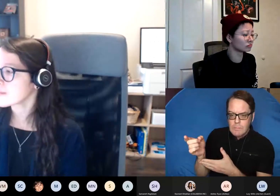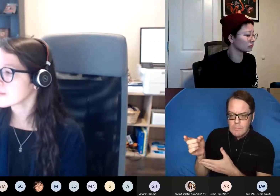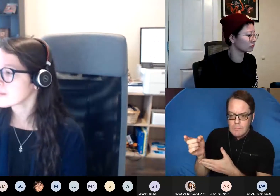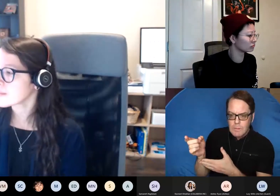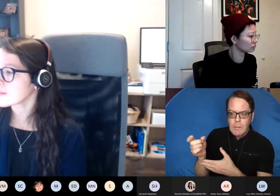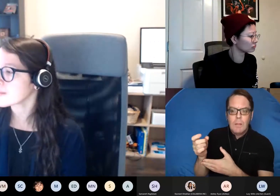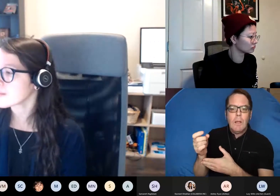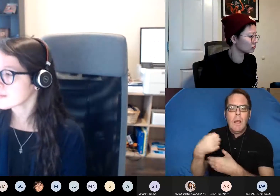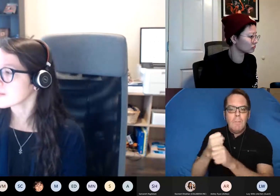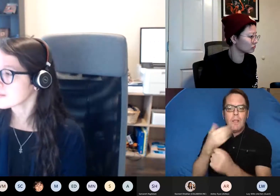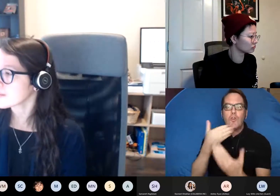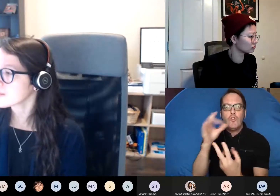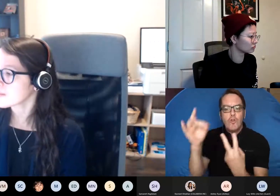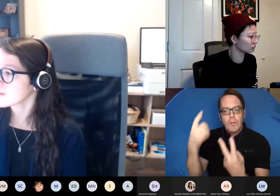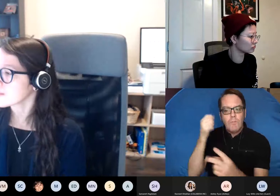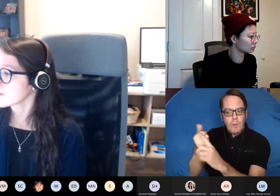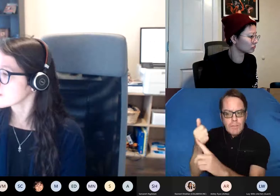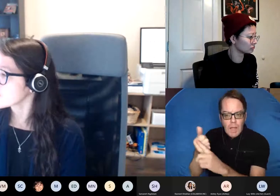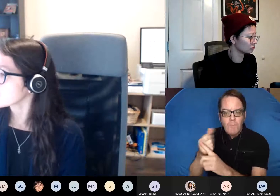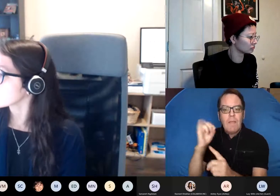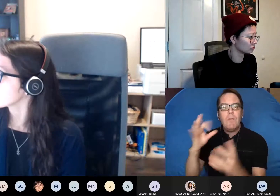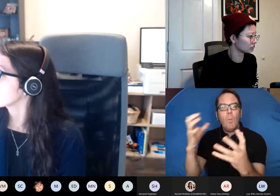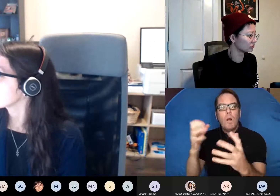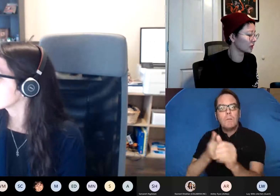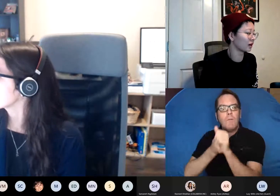choices. Yeah.